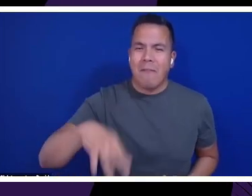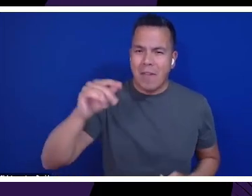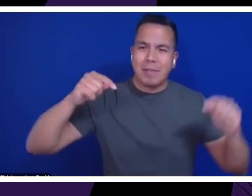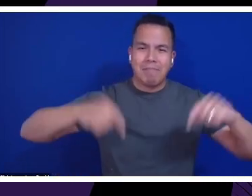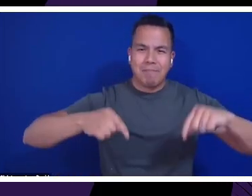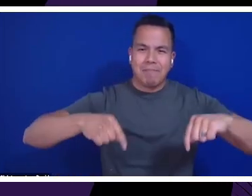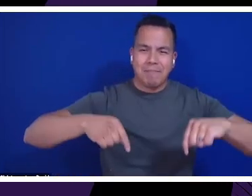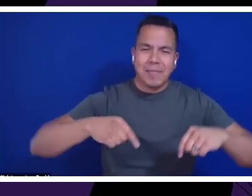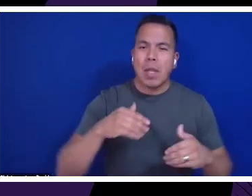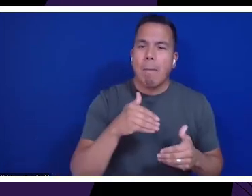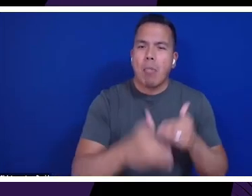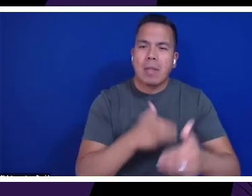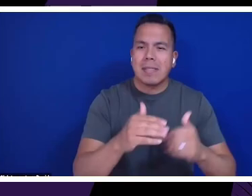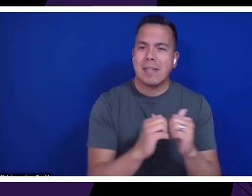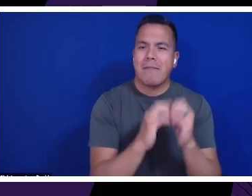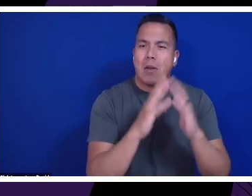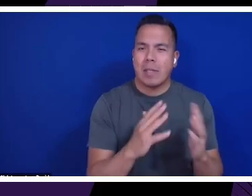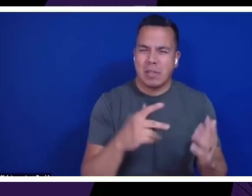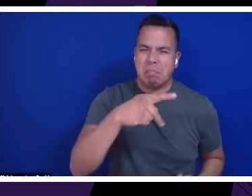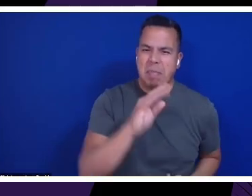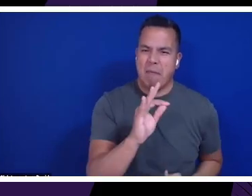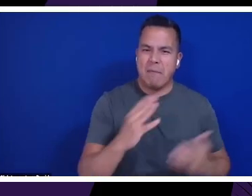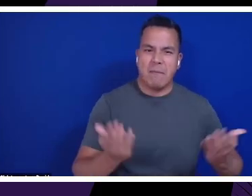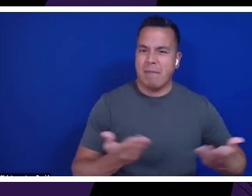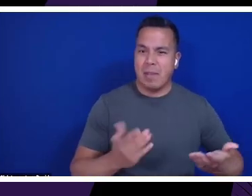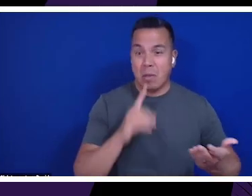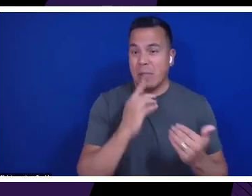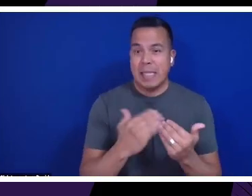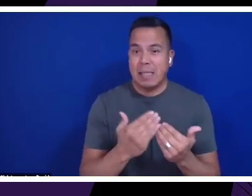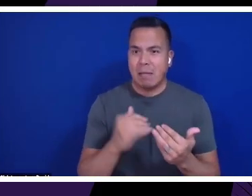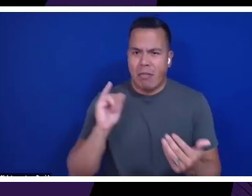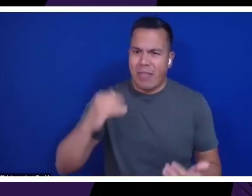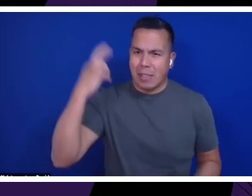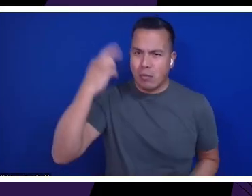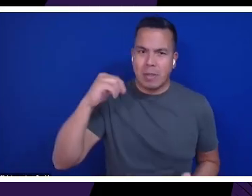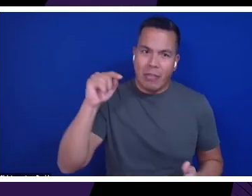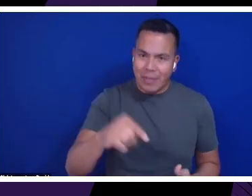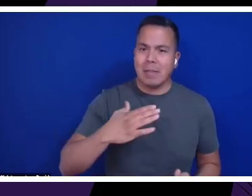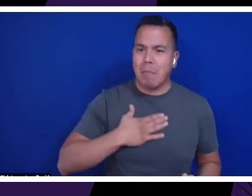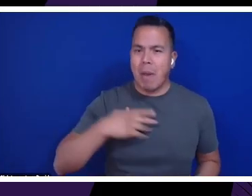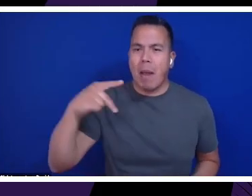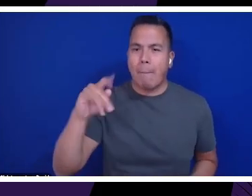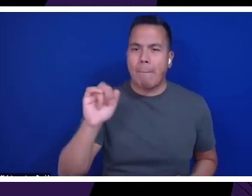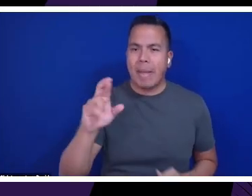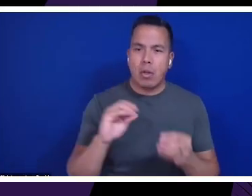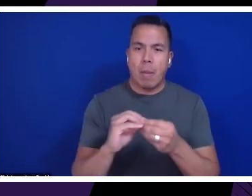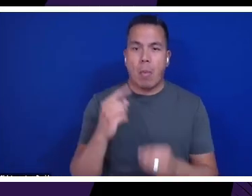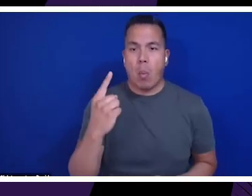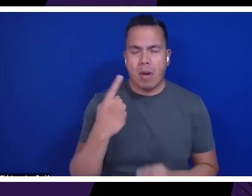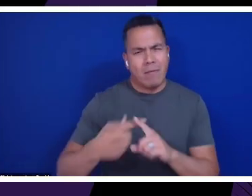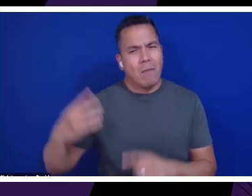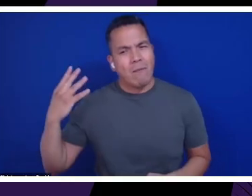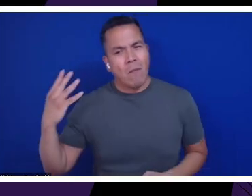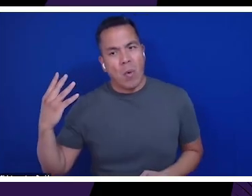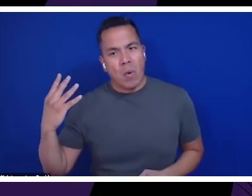pretty quickly. That's because that's why this is my pillar number 1 out of 4 of